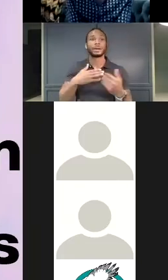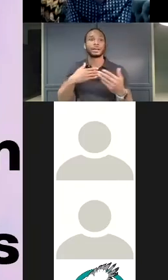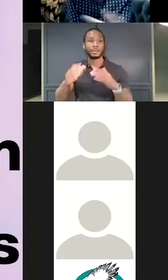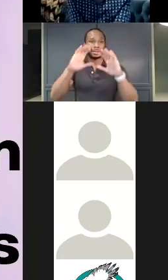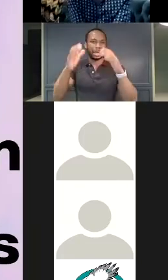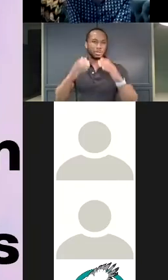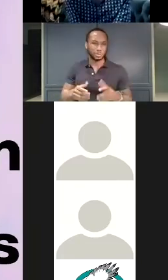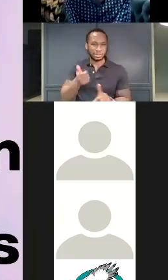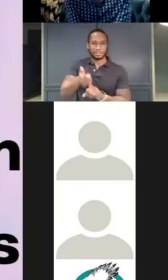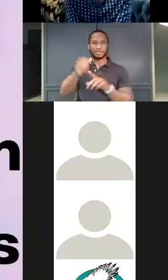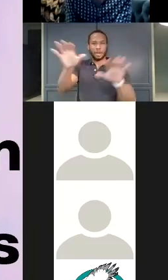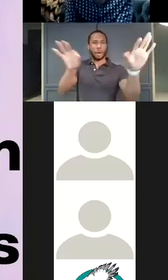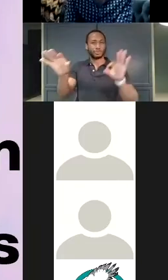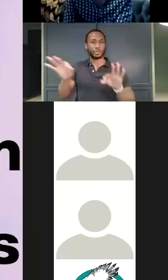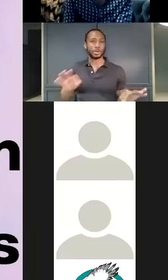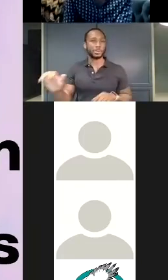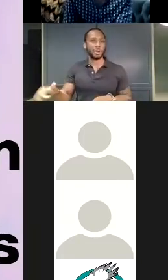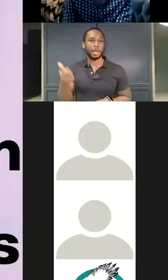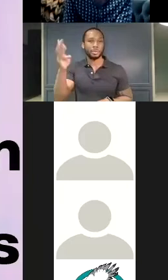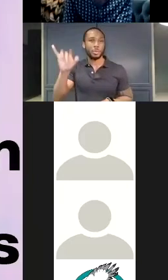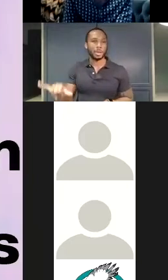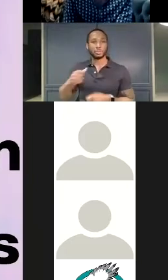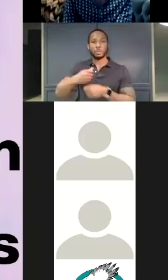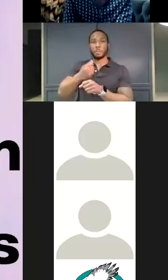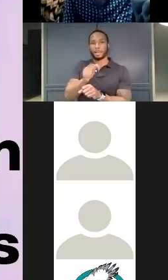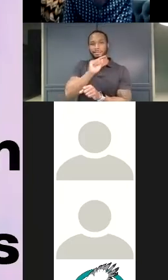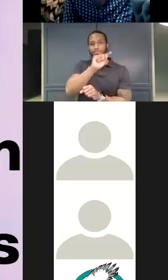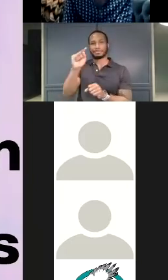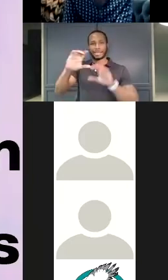So what are other ways to make sense of them?